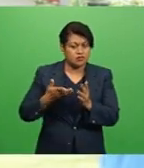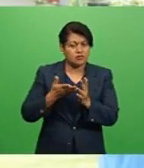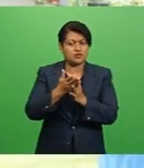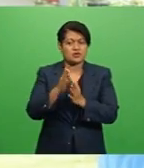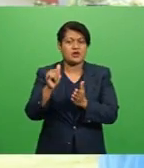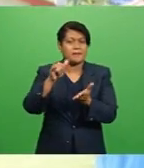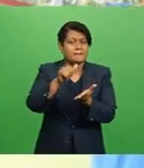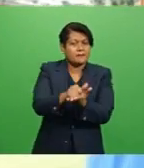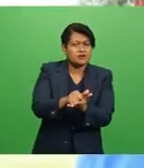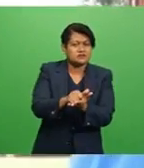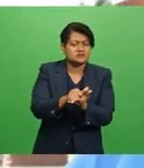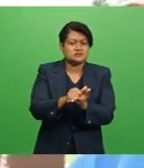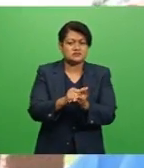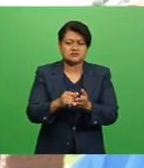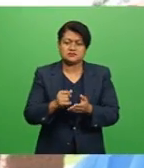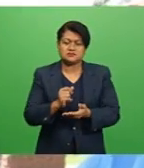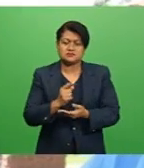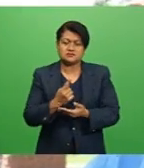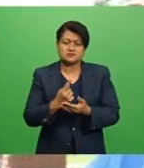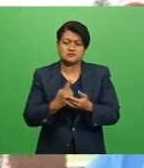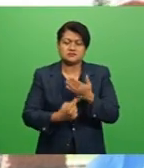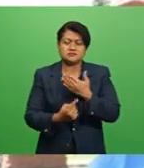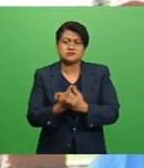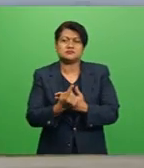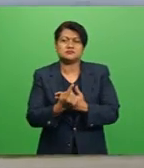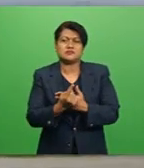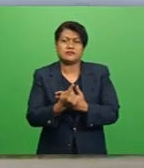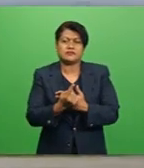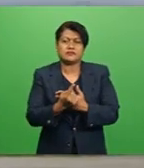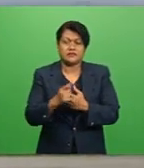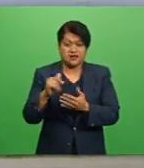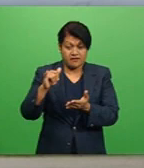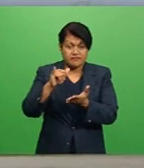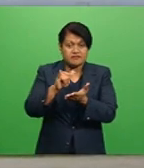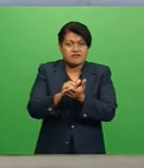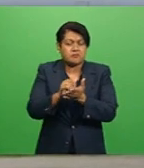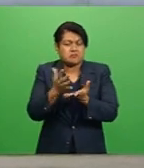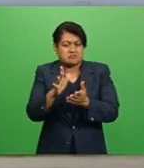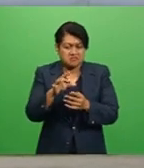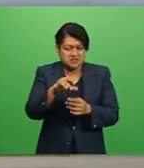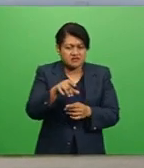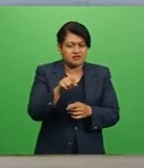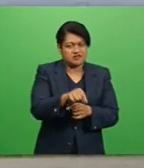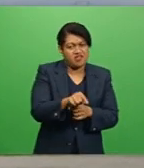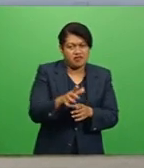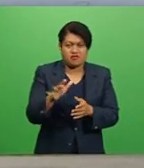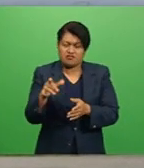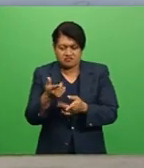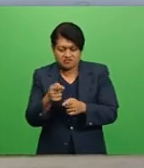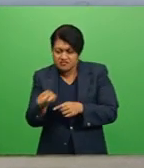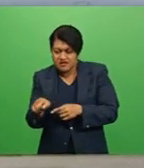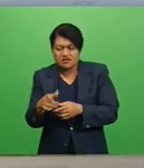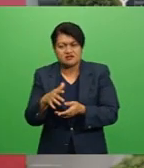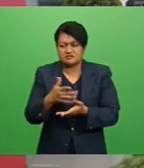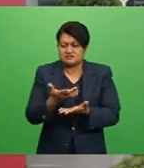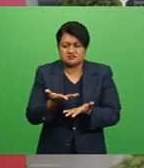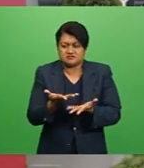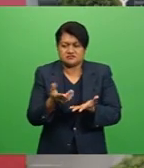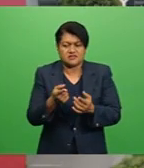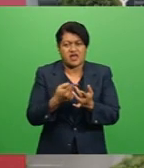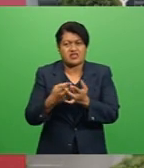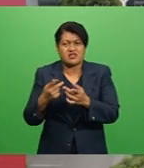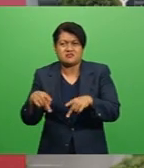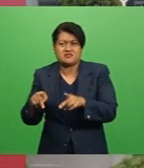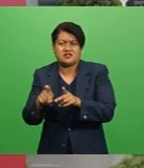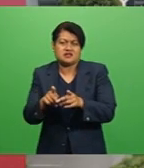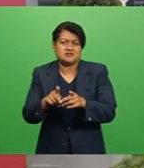it up there. They could have picked it up on flight. They could have picked it up in transit again. Because, for example, coming from the United Kingdom